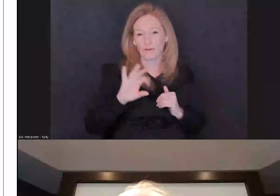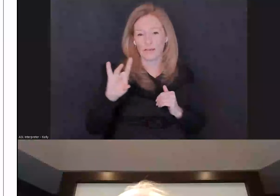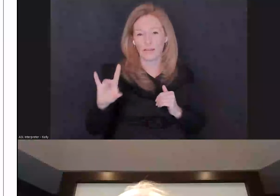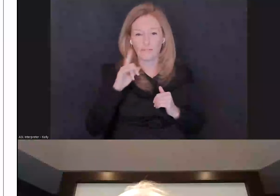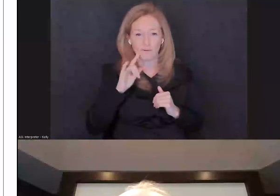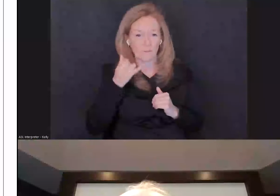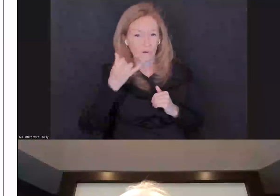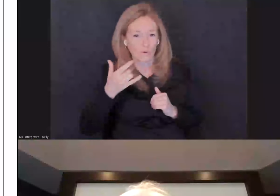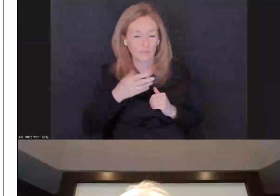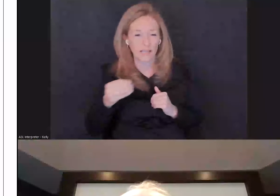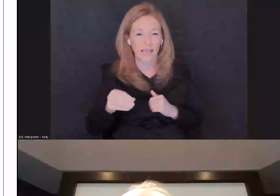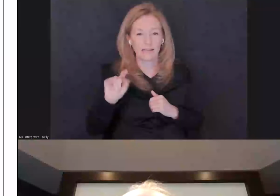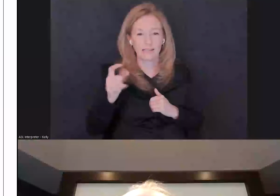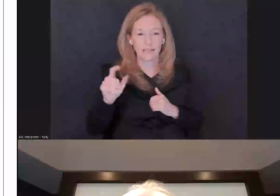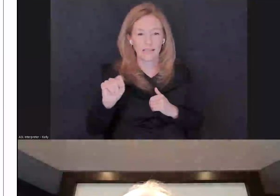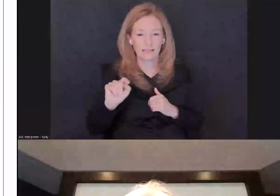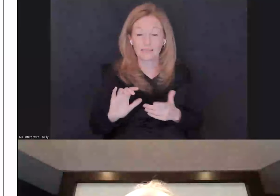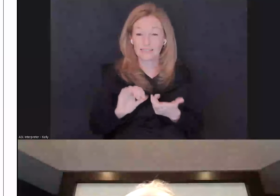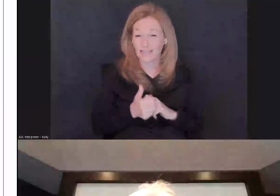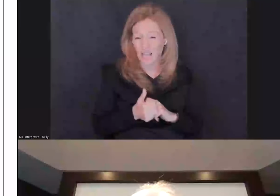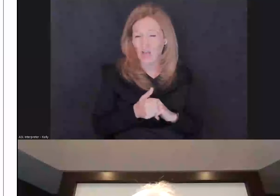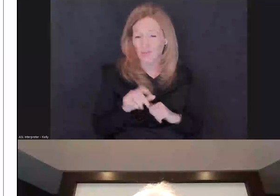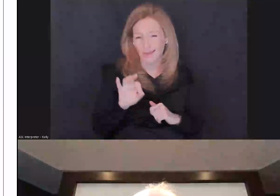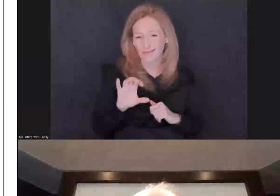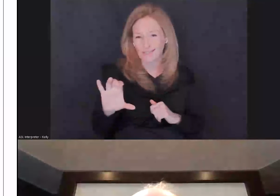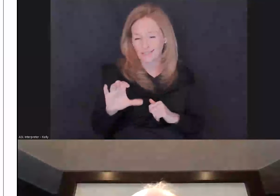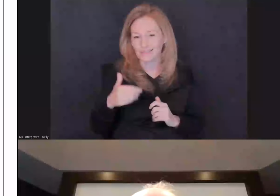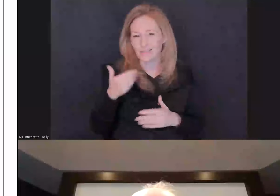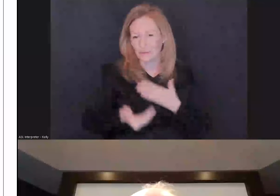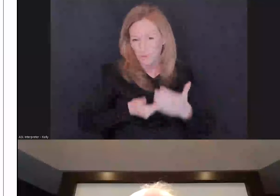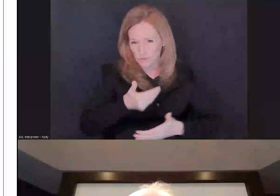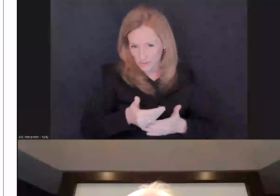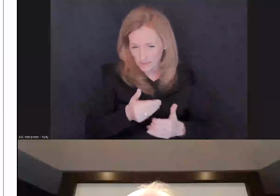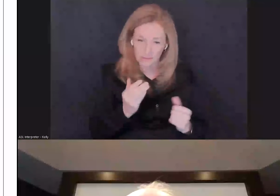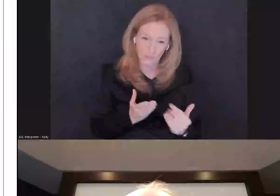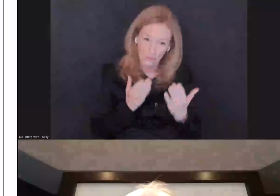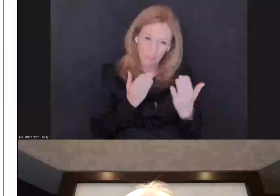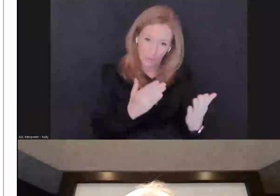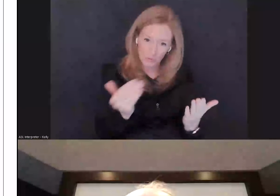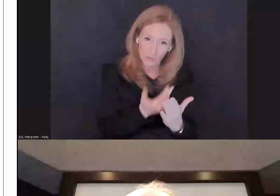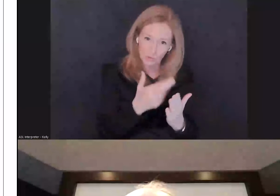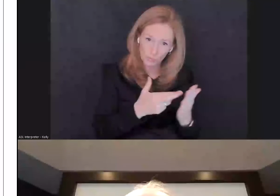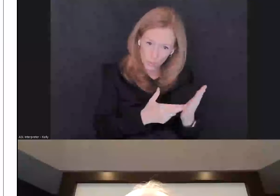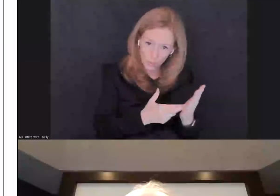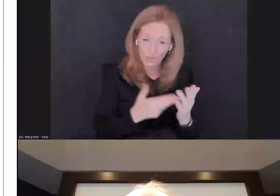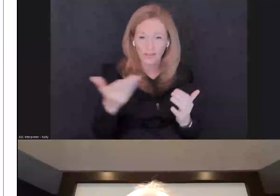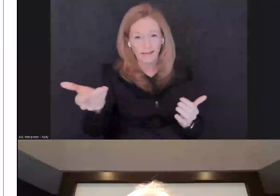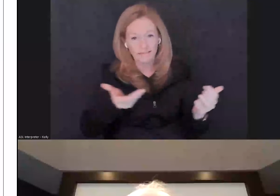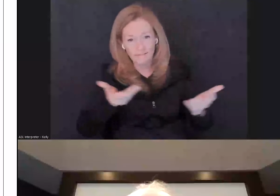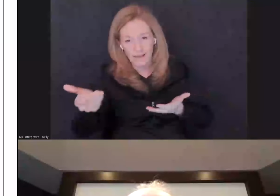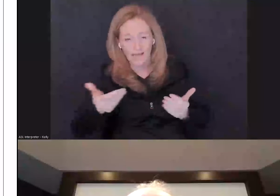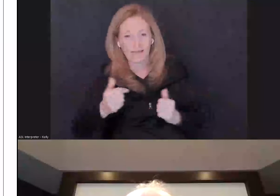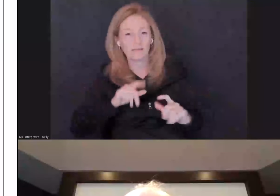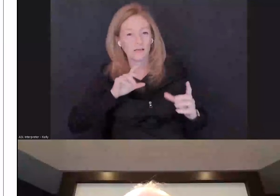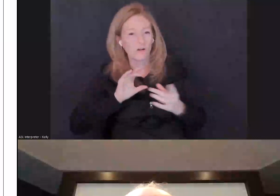is part of how the FCC proceeds. They propose a new rule, they invite public comment, and then they